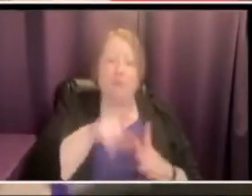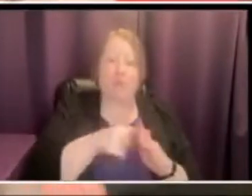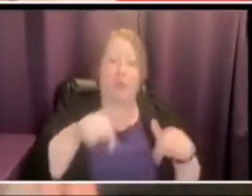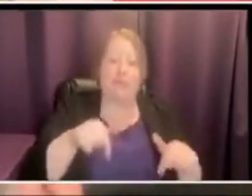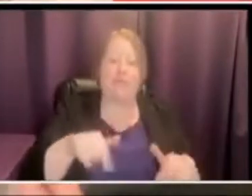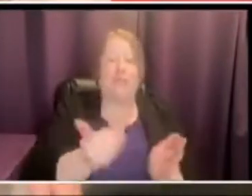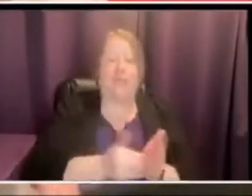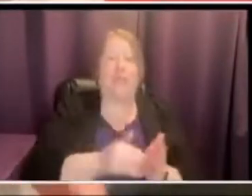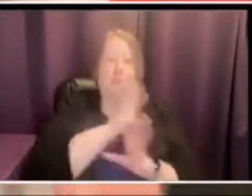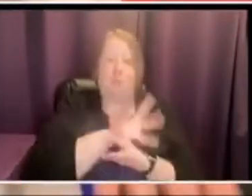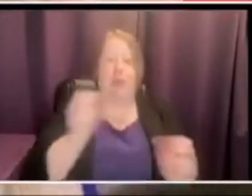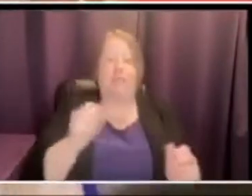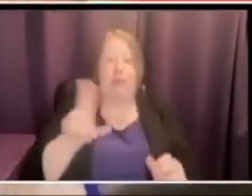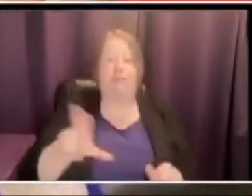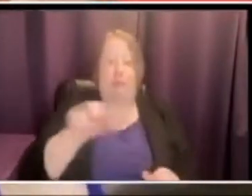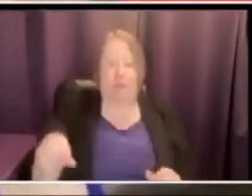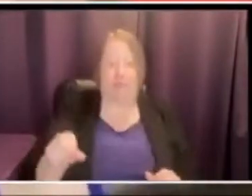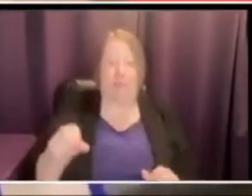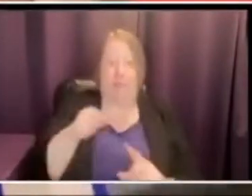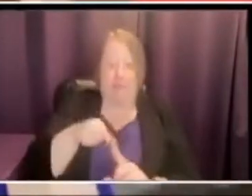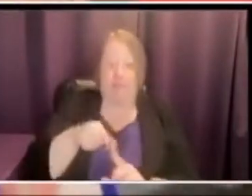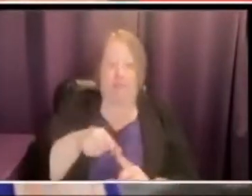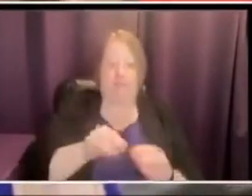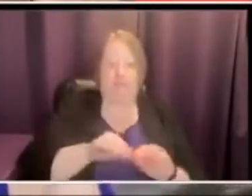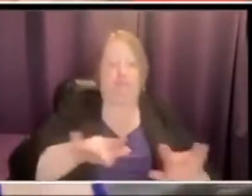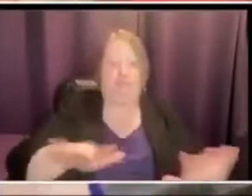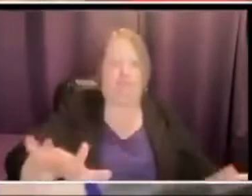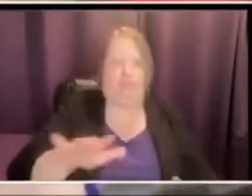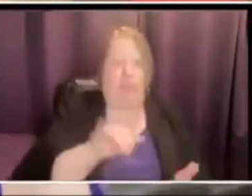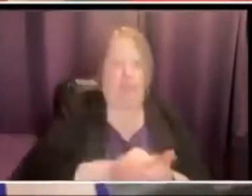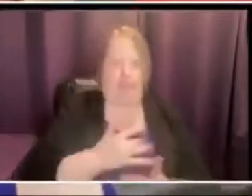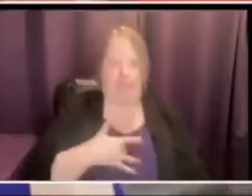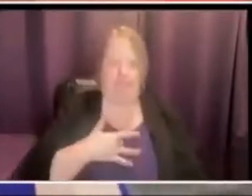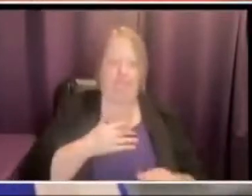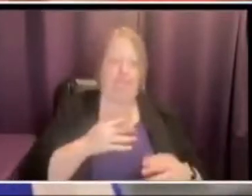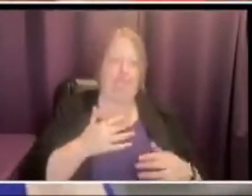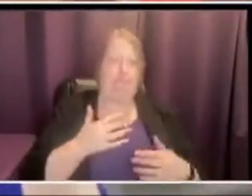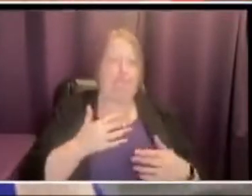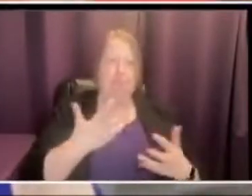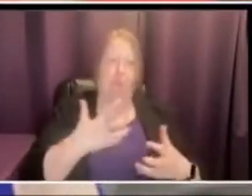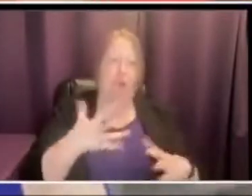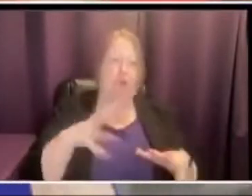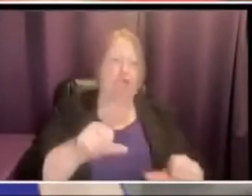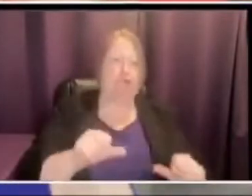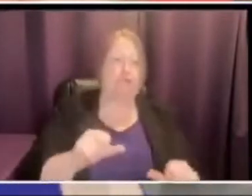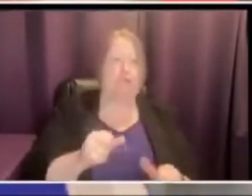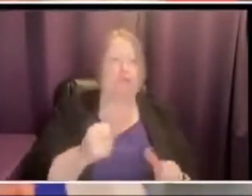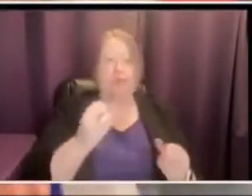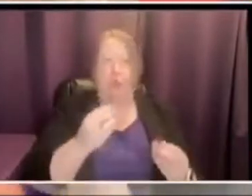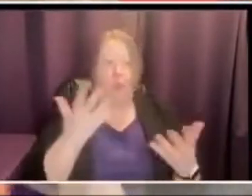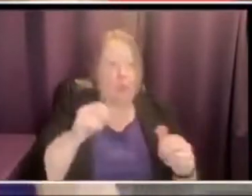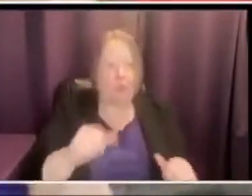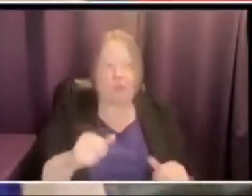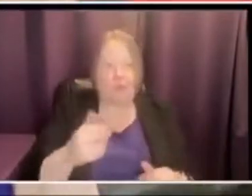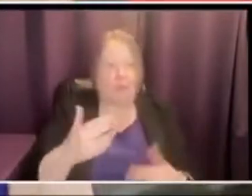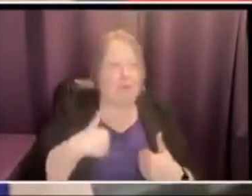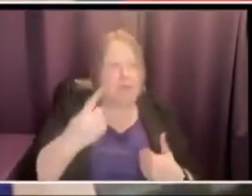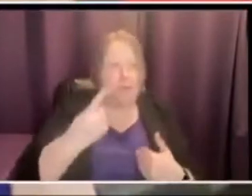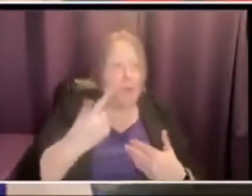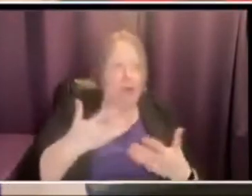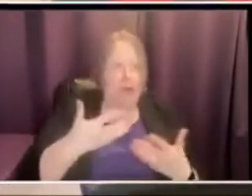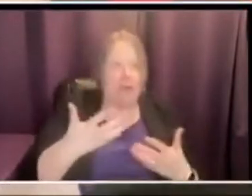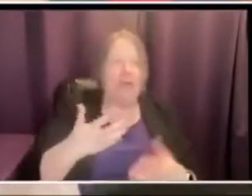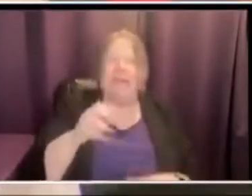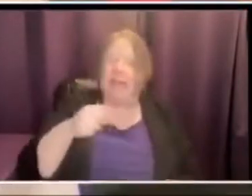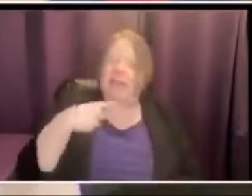the United States. And now, if he could at least somebody. Yeah, why don't you get the President to tell them to leave